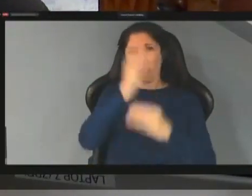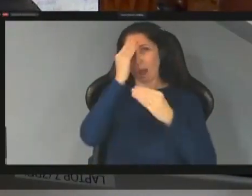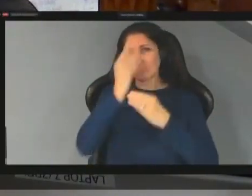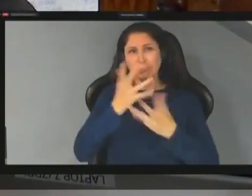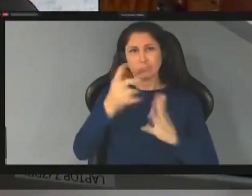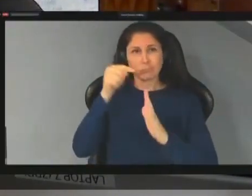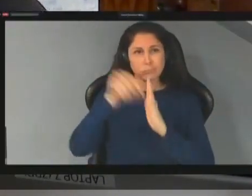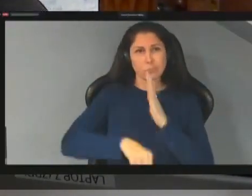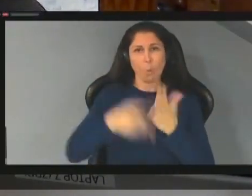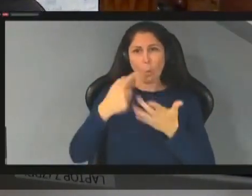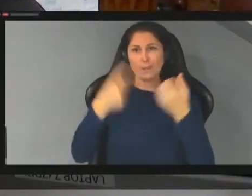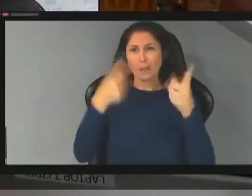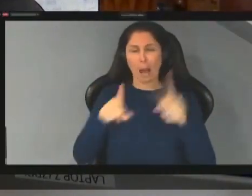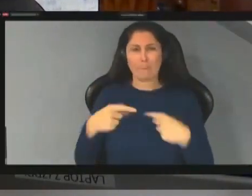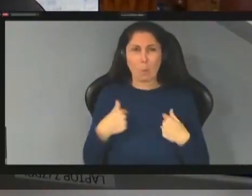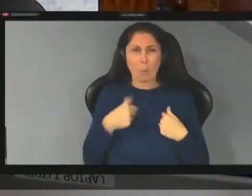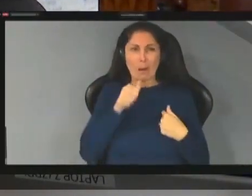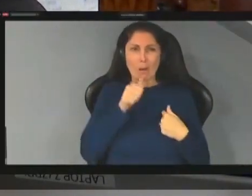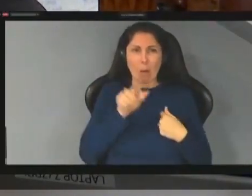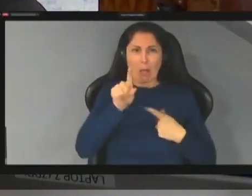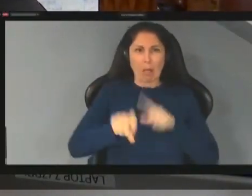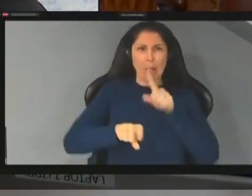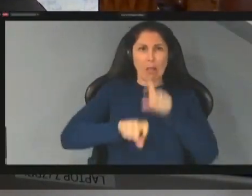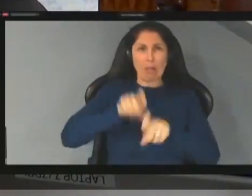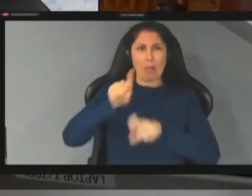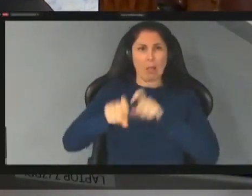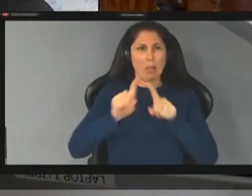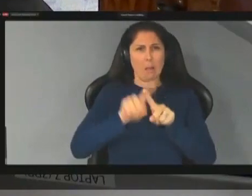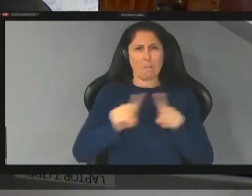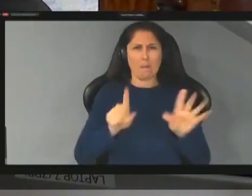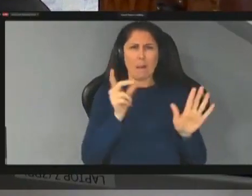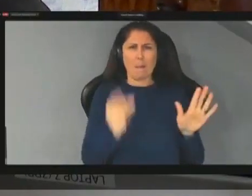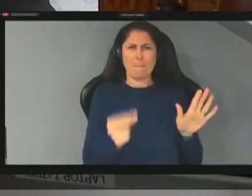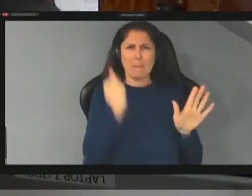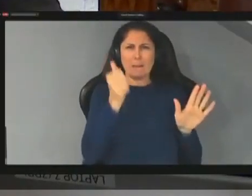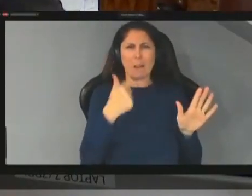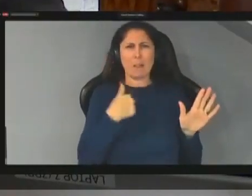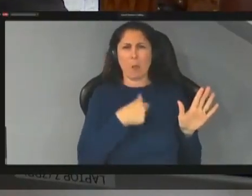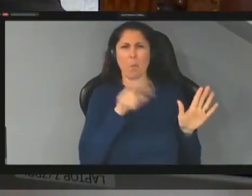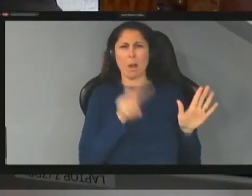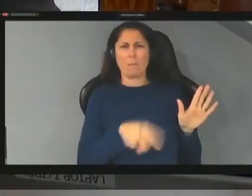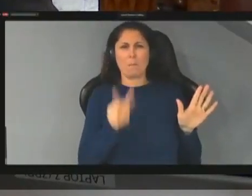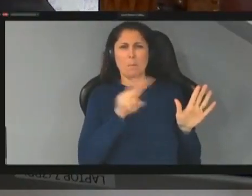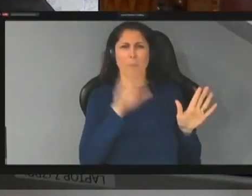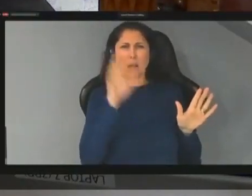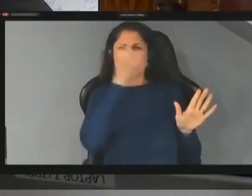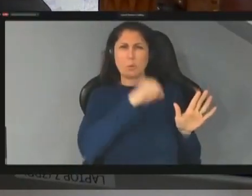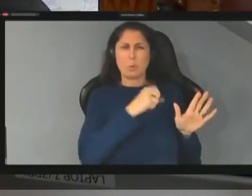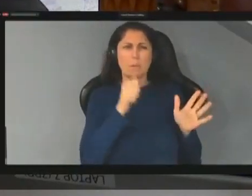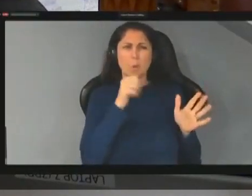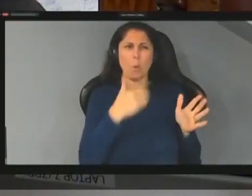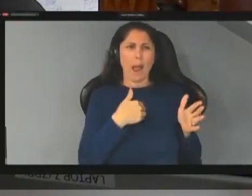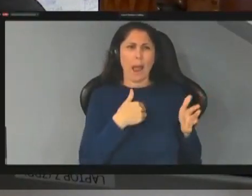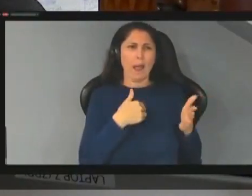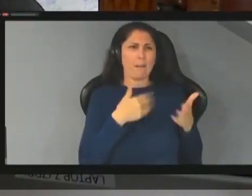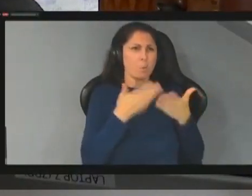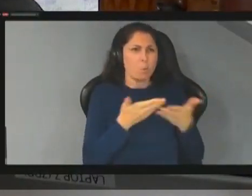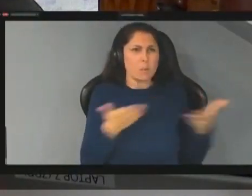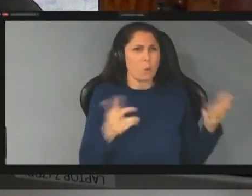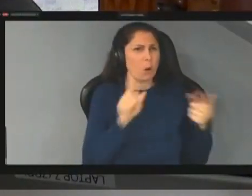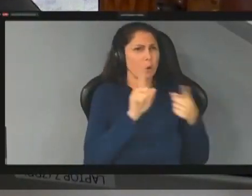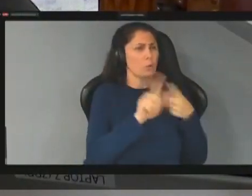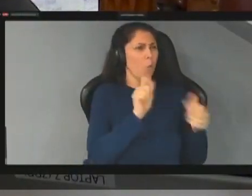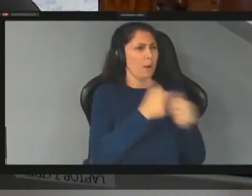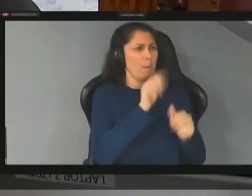those questions. But I think immediately we kind of assume that there's no resources to keep up a website, for example,